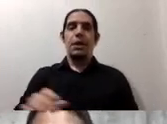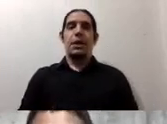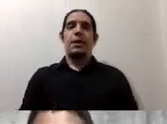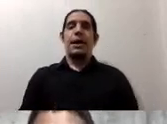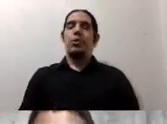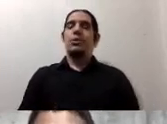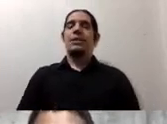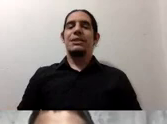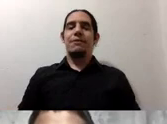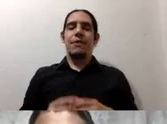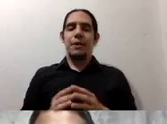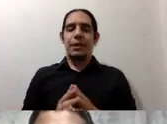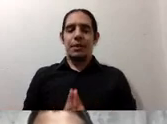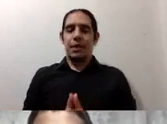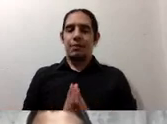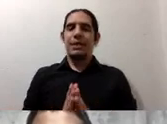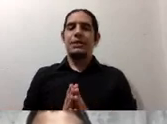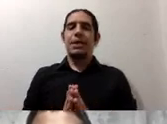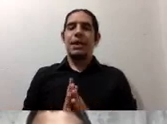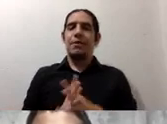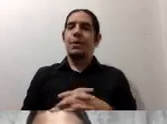Okay, now this is a